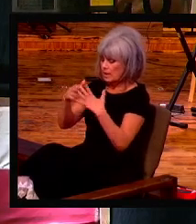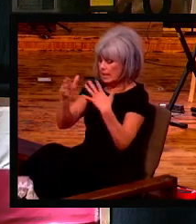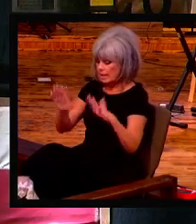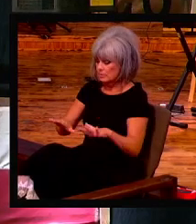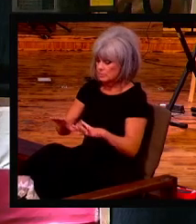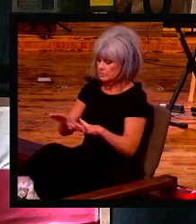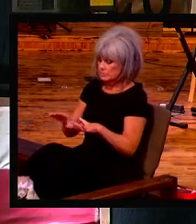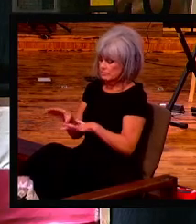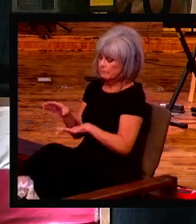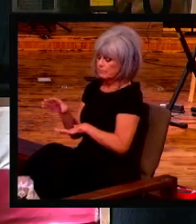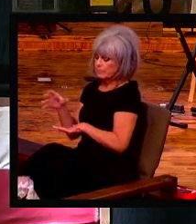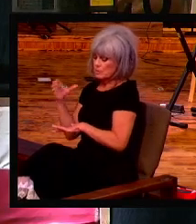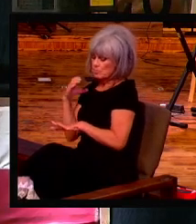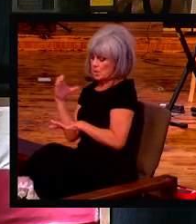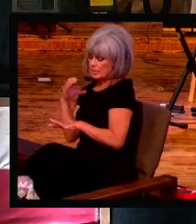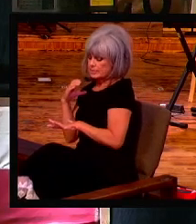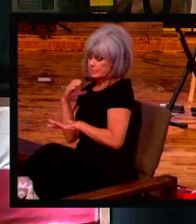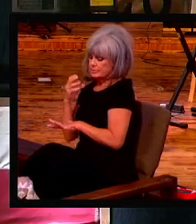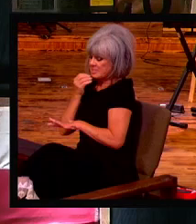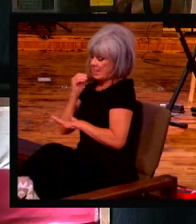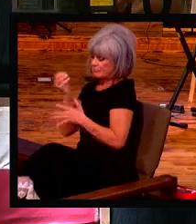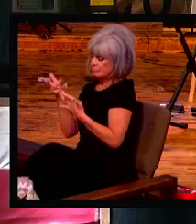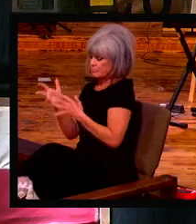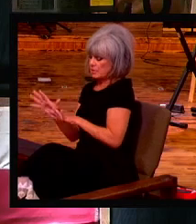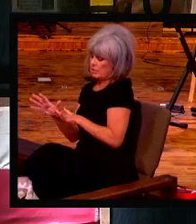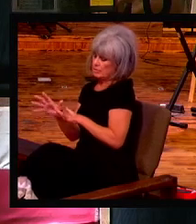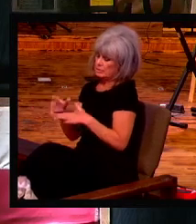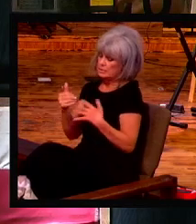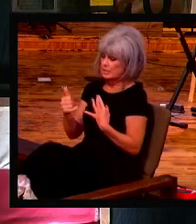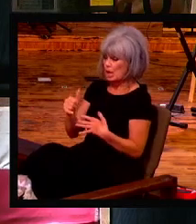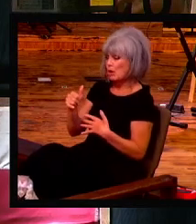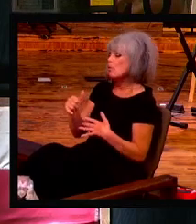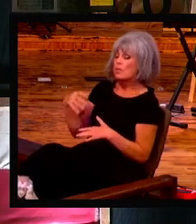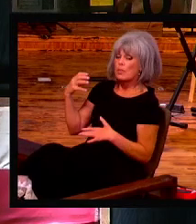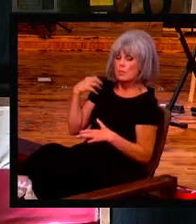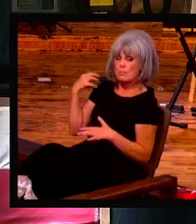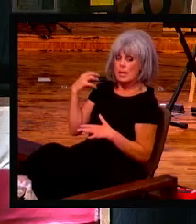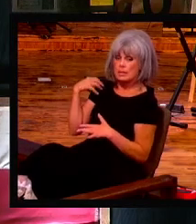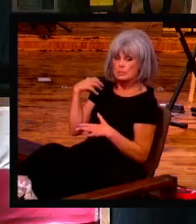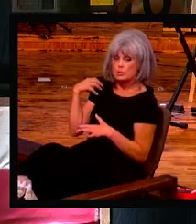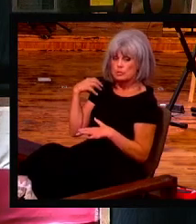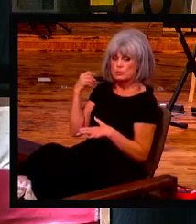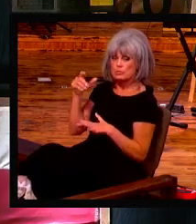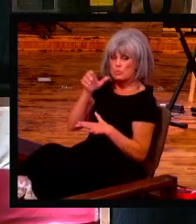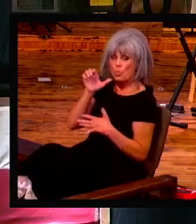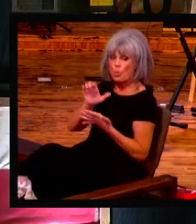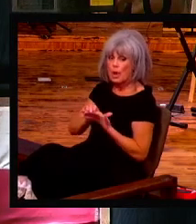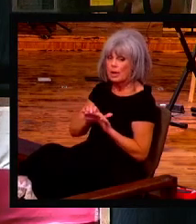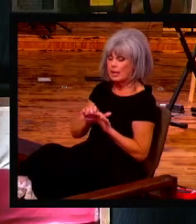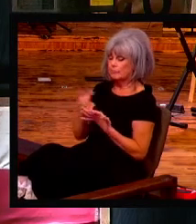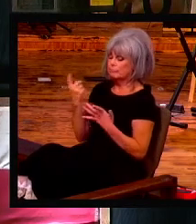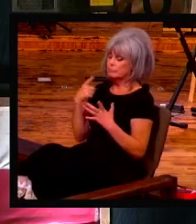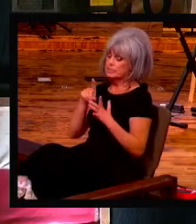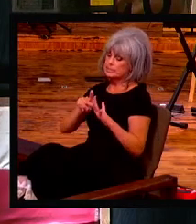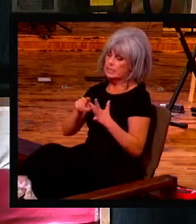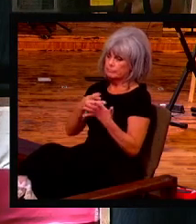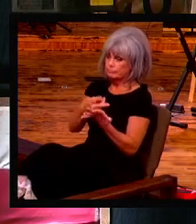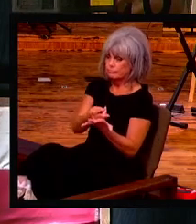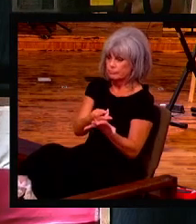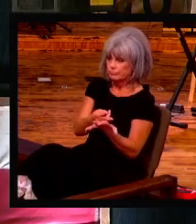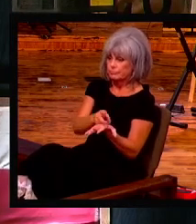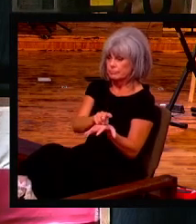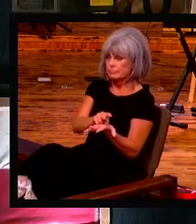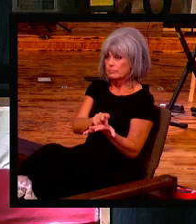Now, Joseph was handsome in form and appearance, and after a time, his master's wife cast her eyes on Joseph and said, lie with me. But he refused and said to his master's wife,